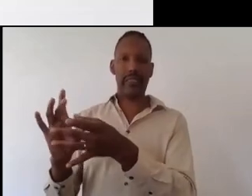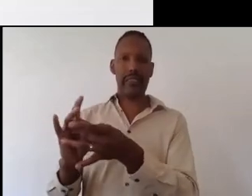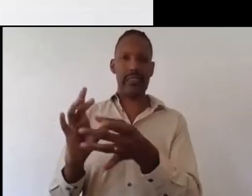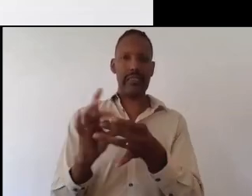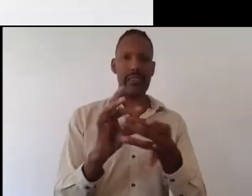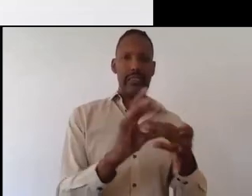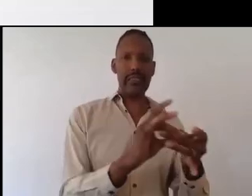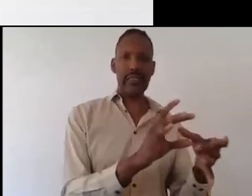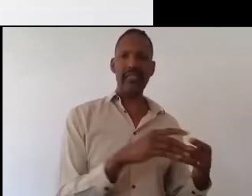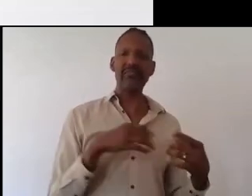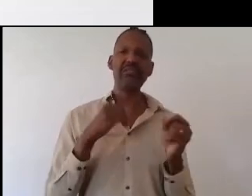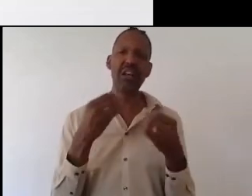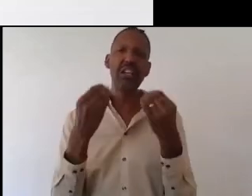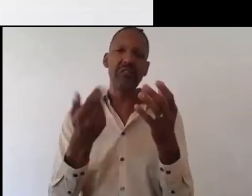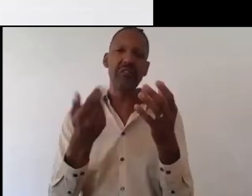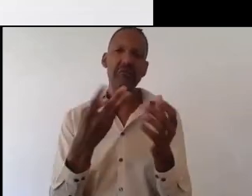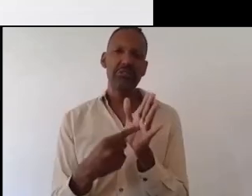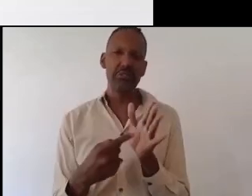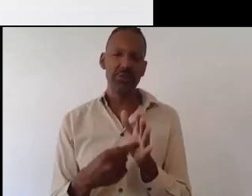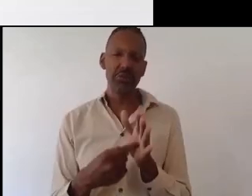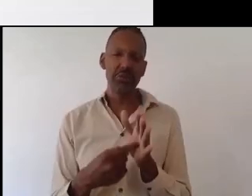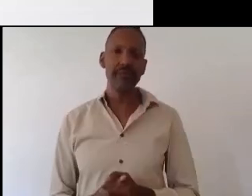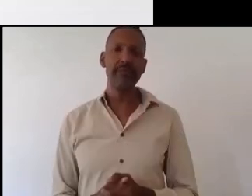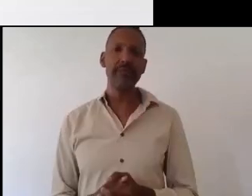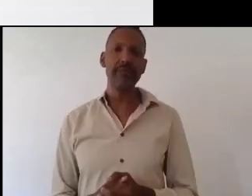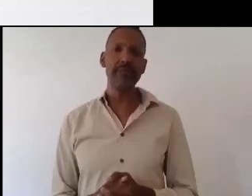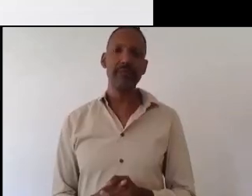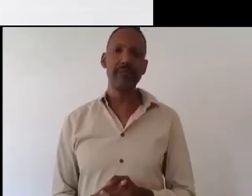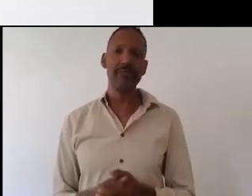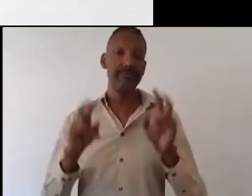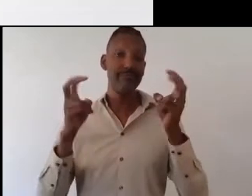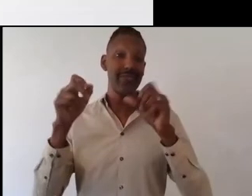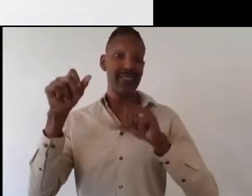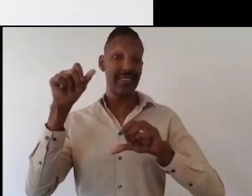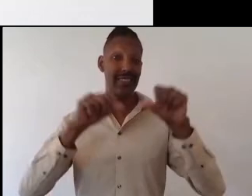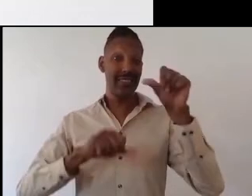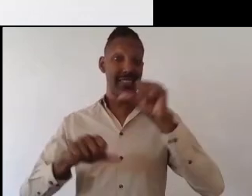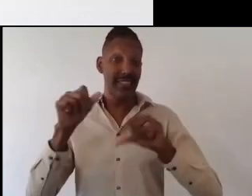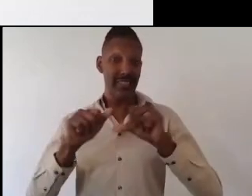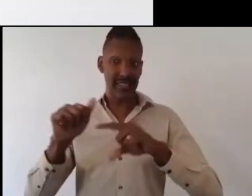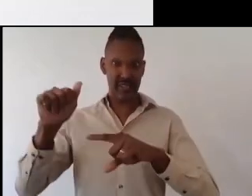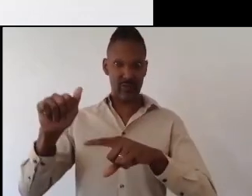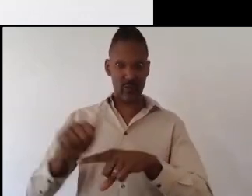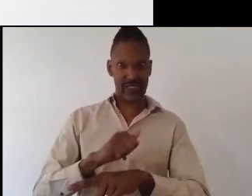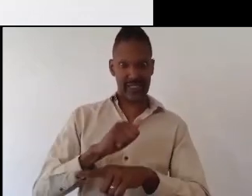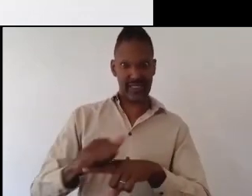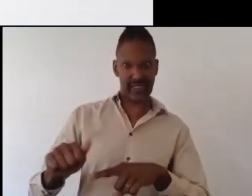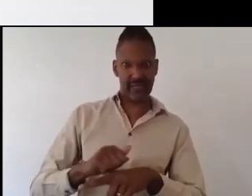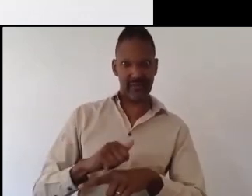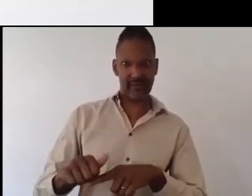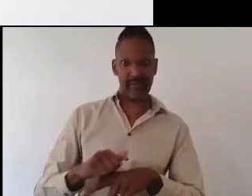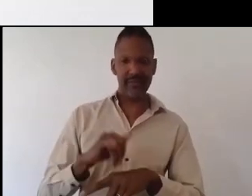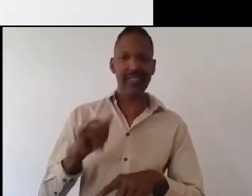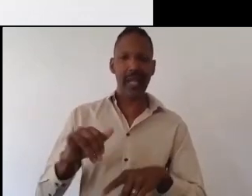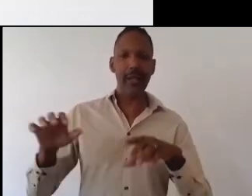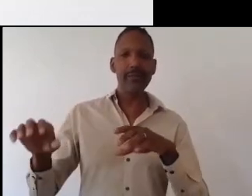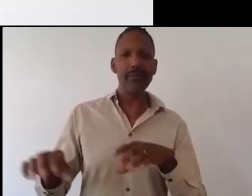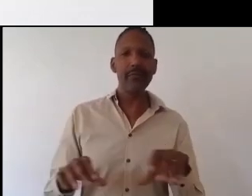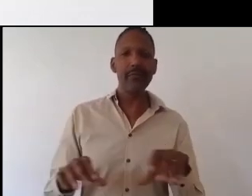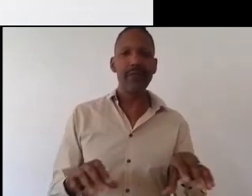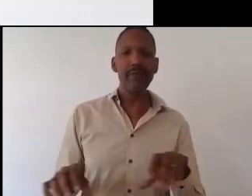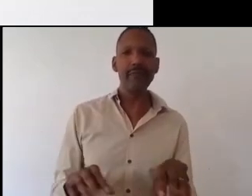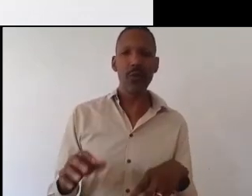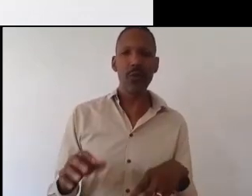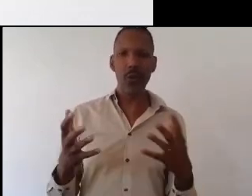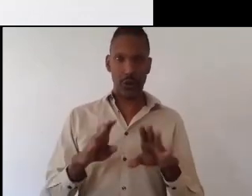So science practices, the behaviors that children engage in to explore and develop knowledge. So these are